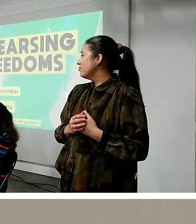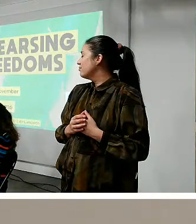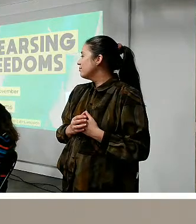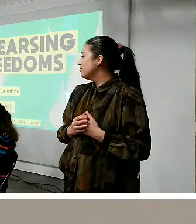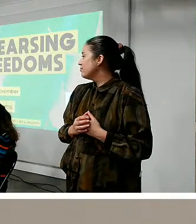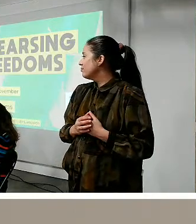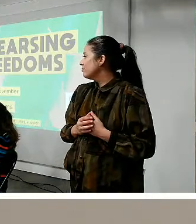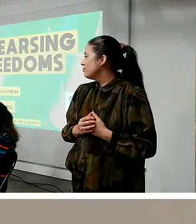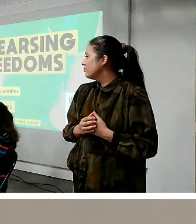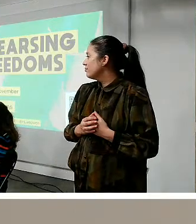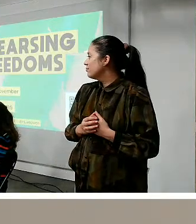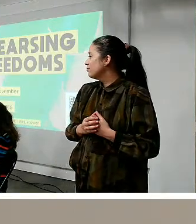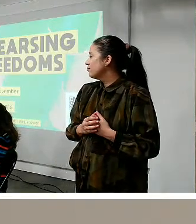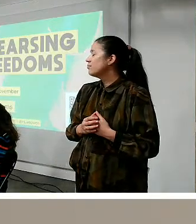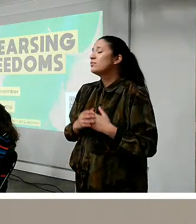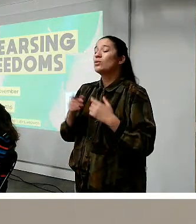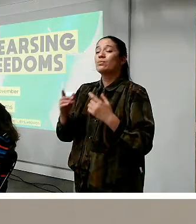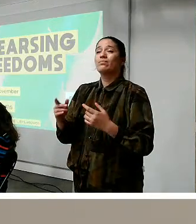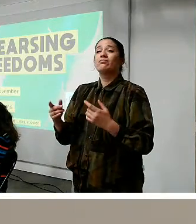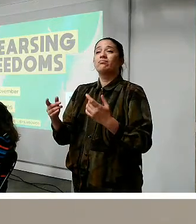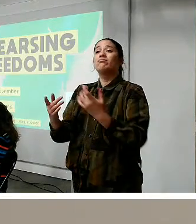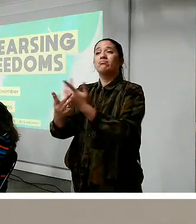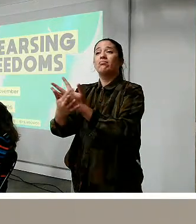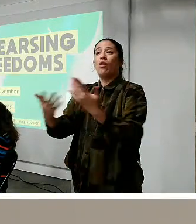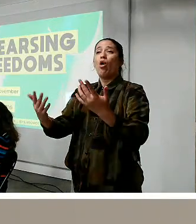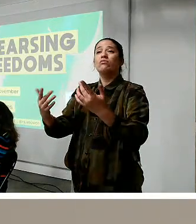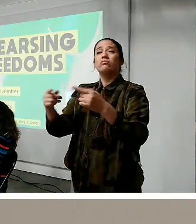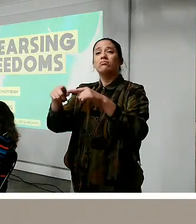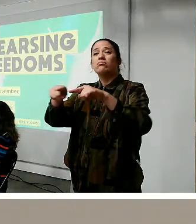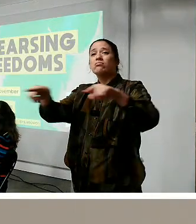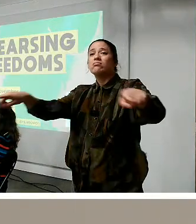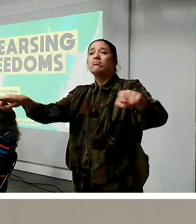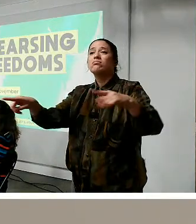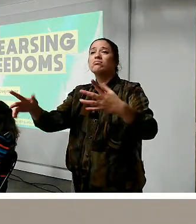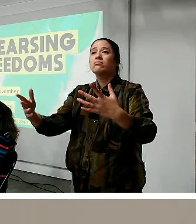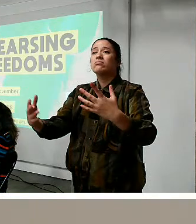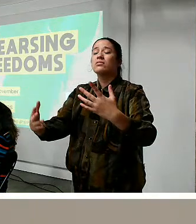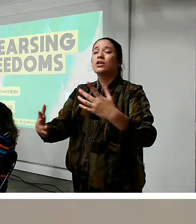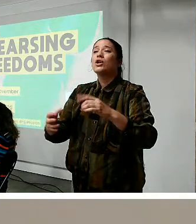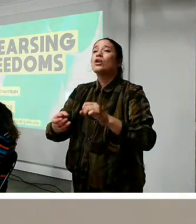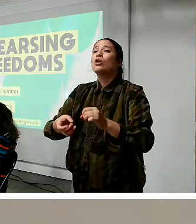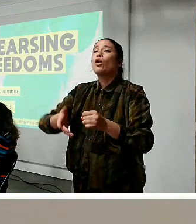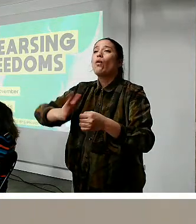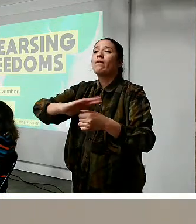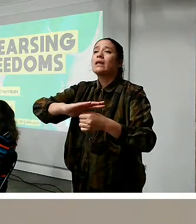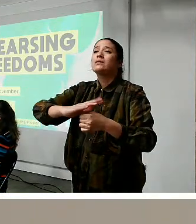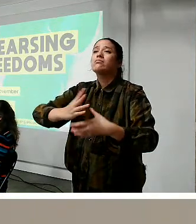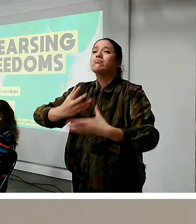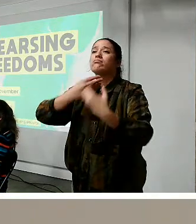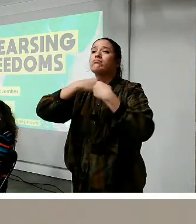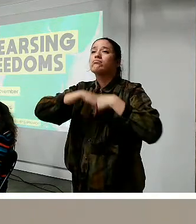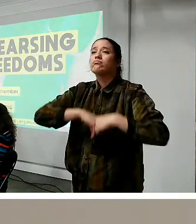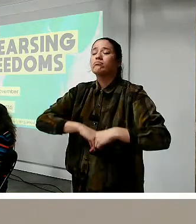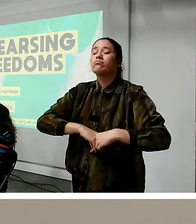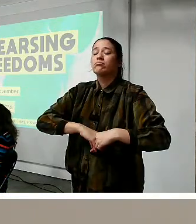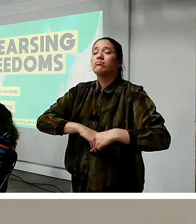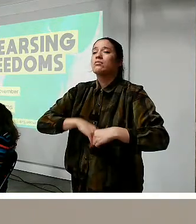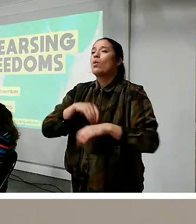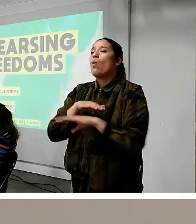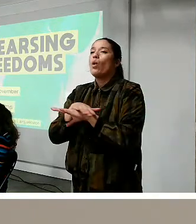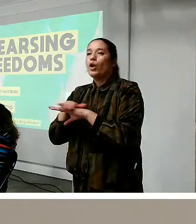people contracted COVID and became very unwell, and also then developed long COVID, and were